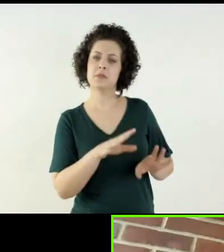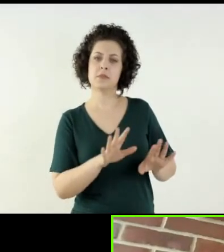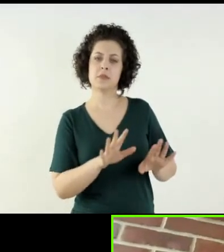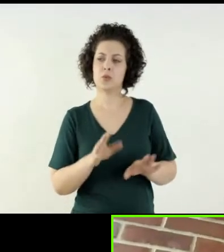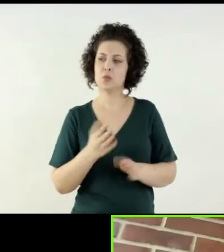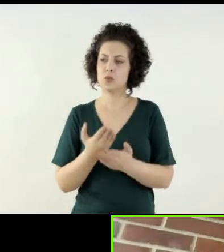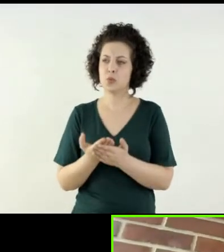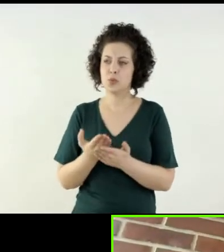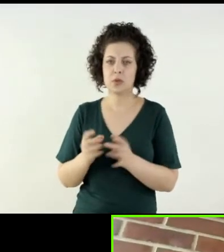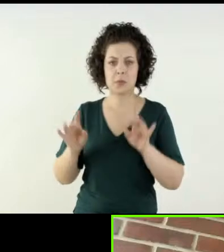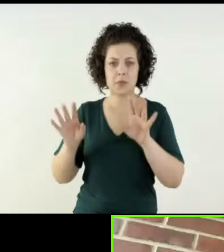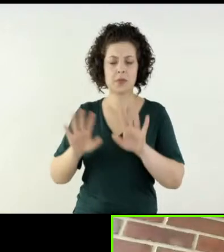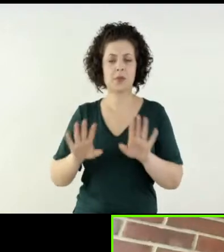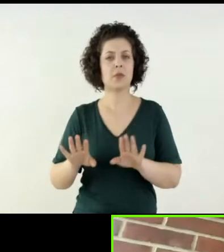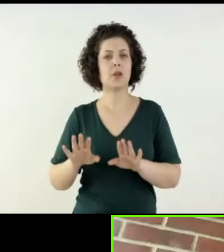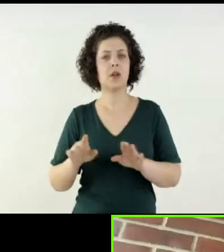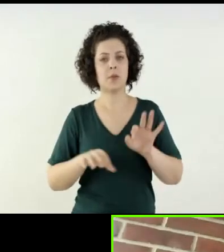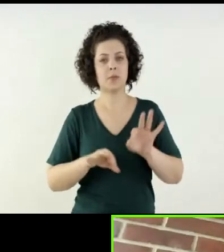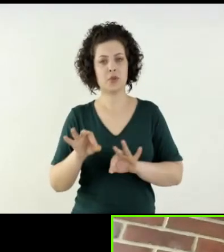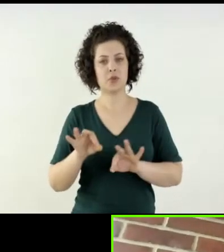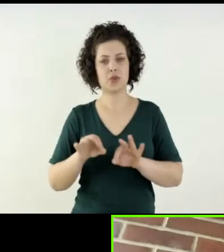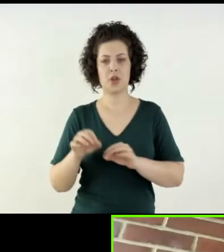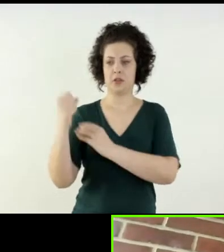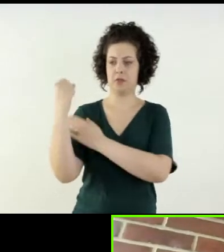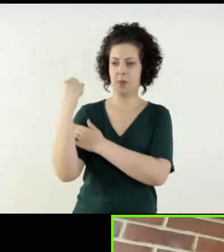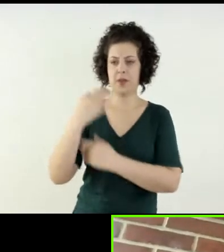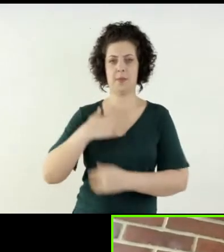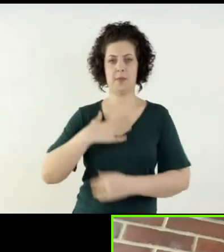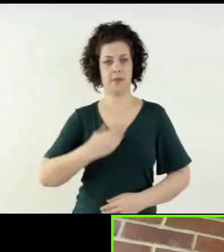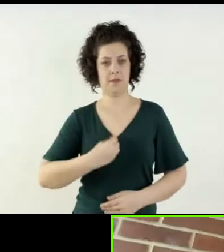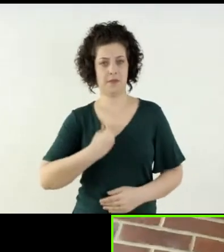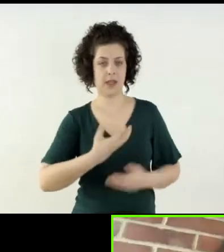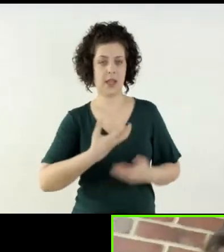life, including, you know, as a parent in different ways.